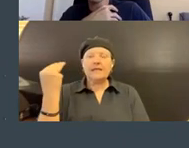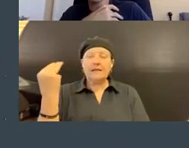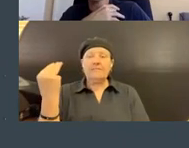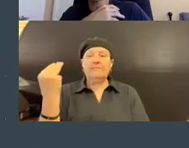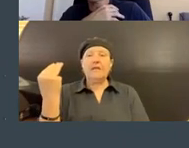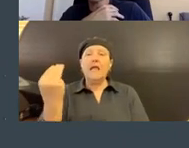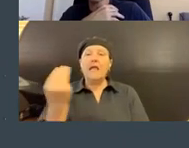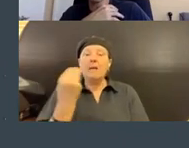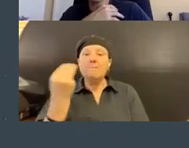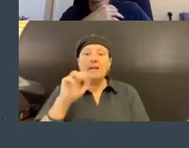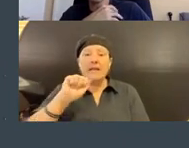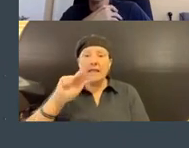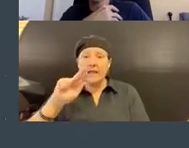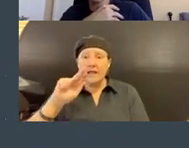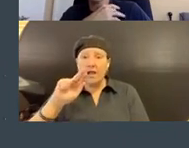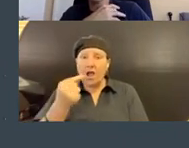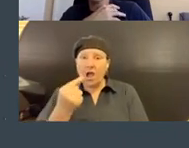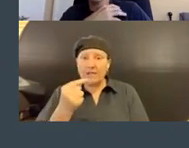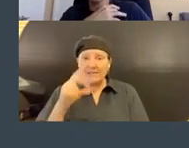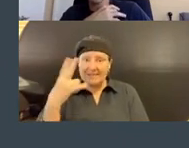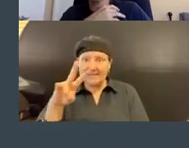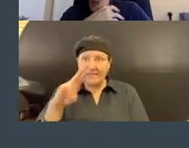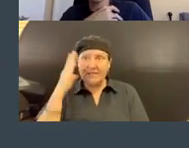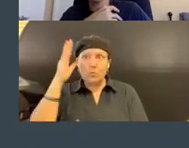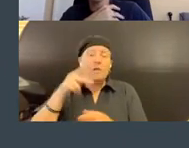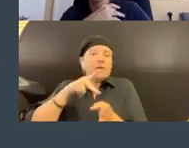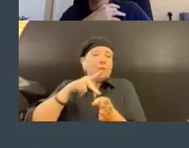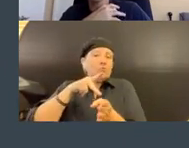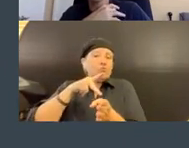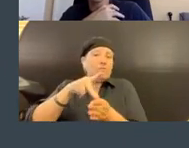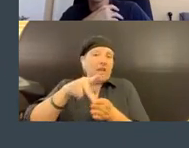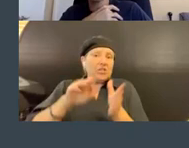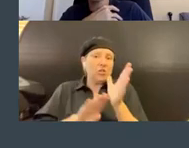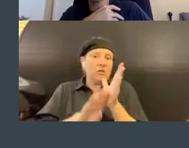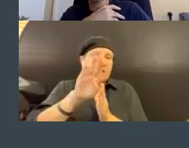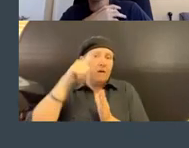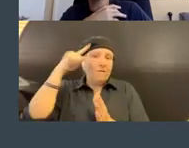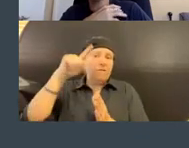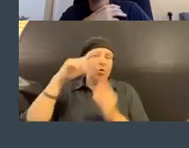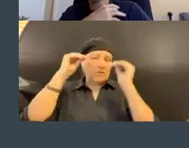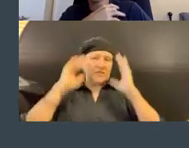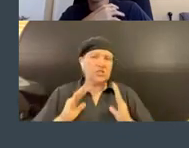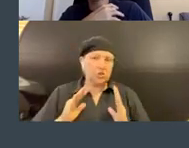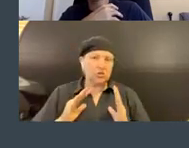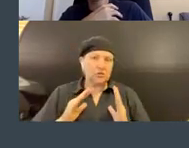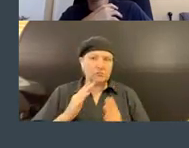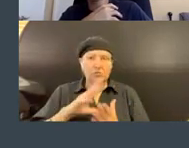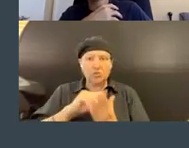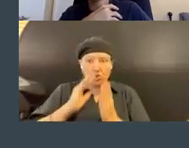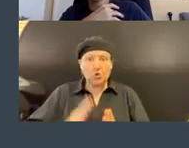pupil-free day. The teachers are going to be doing professional development, and we will have some of our students still picking up some materials.